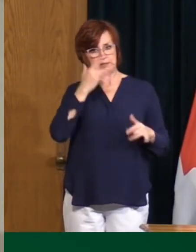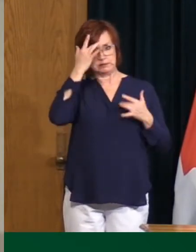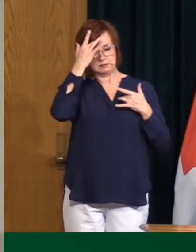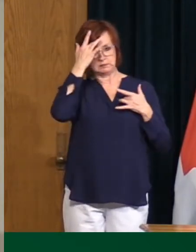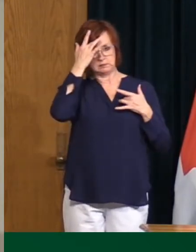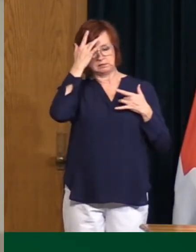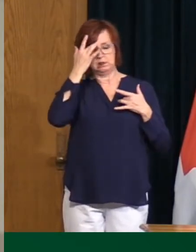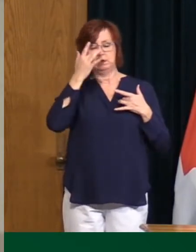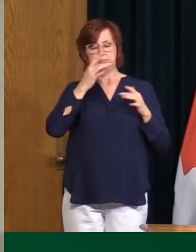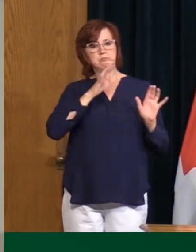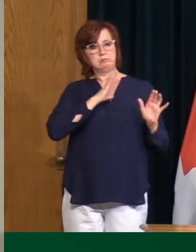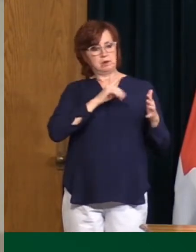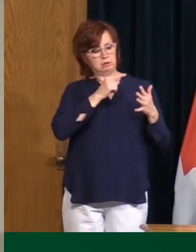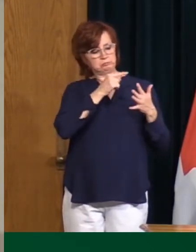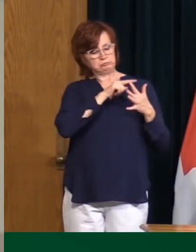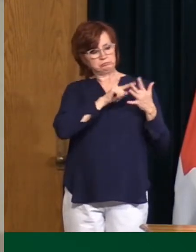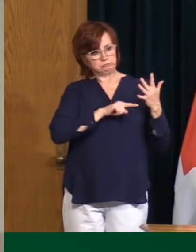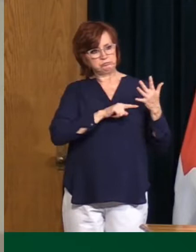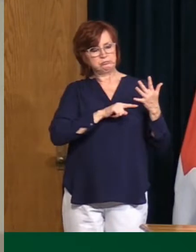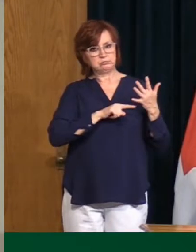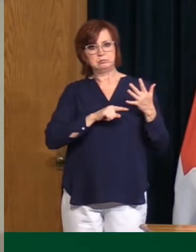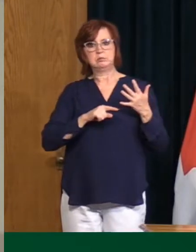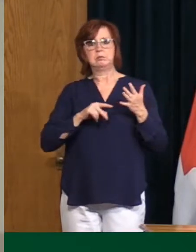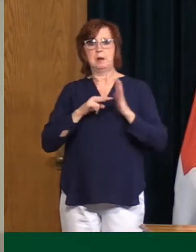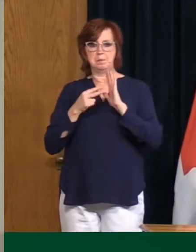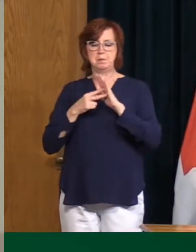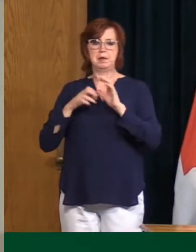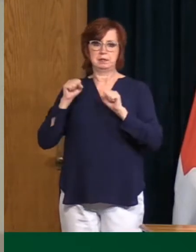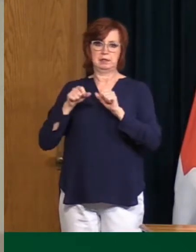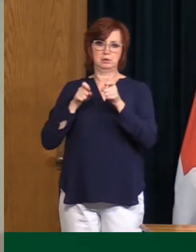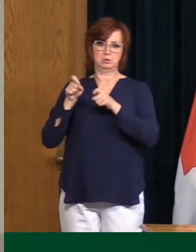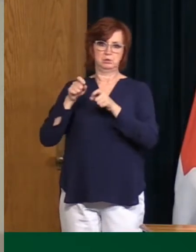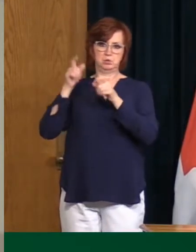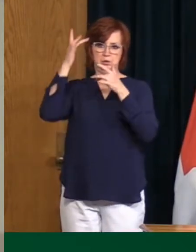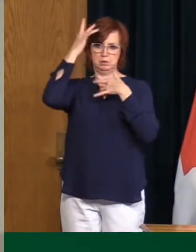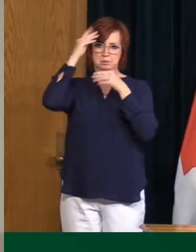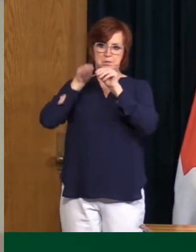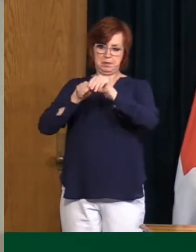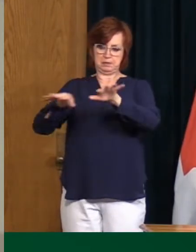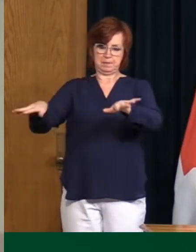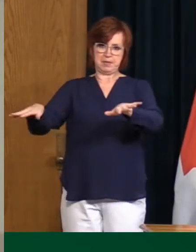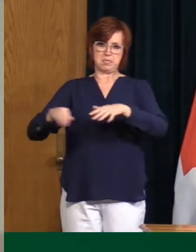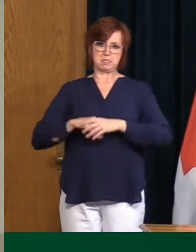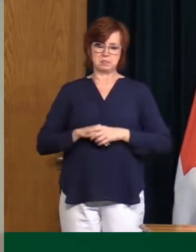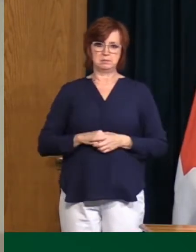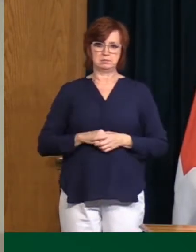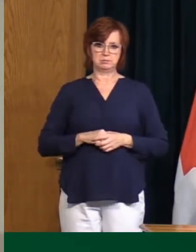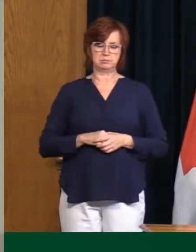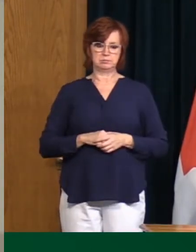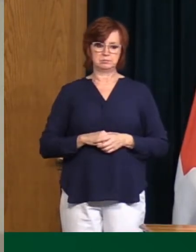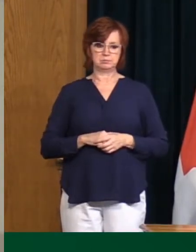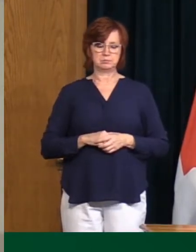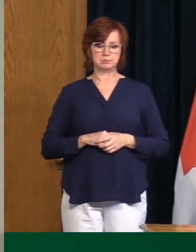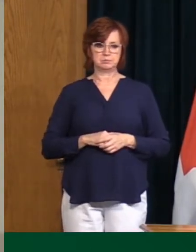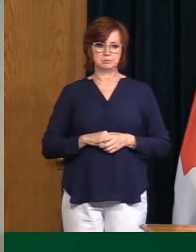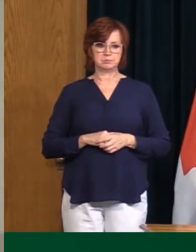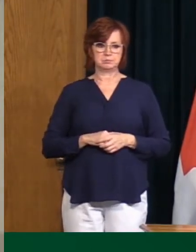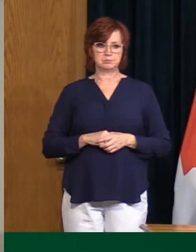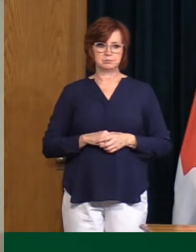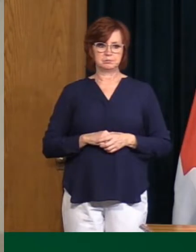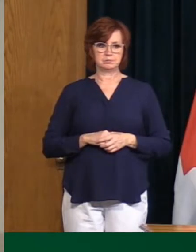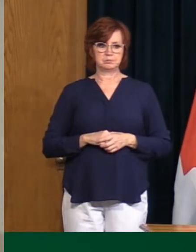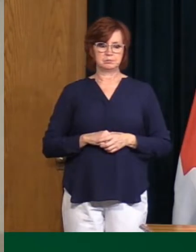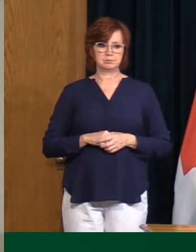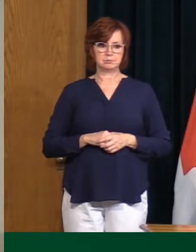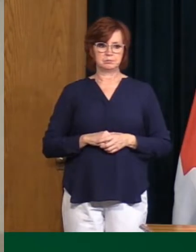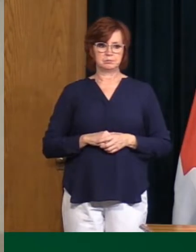But when we are unable to do that, I think we see some transmission, and then we have to course correct in terms of what is the setting for that